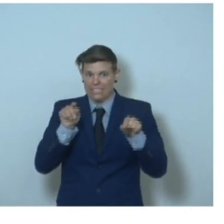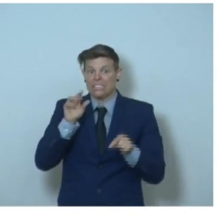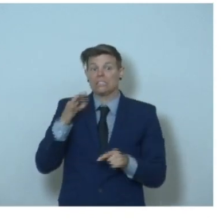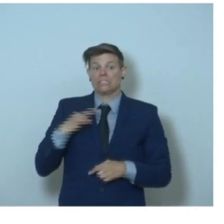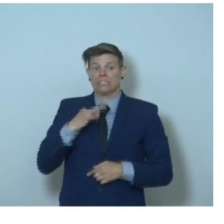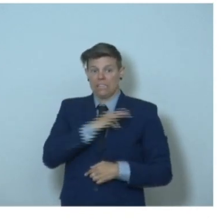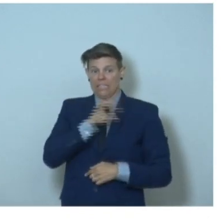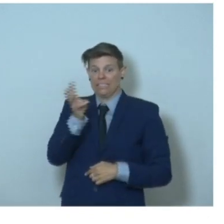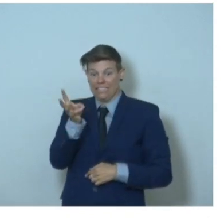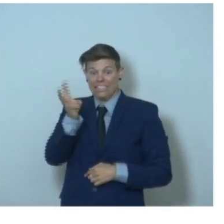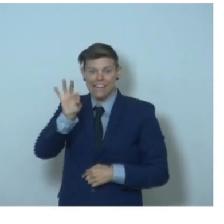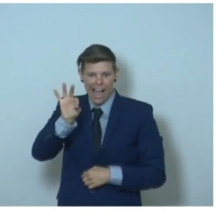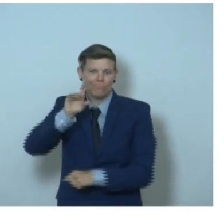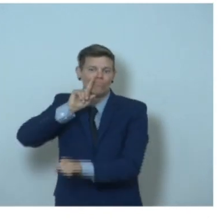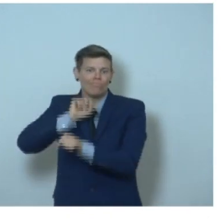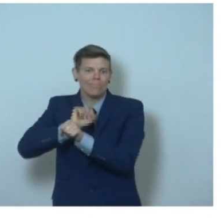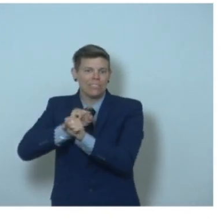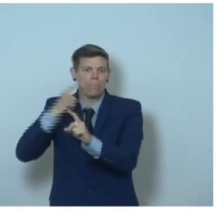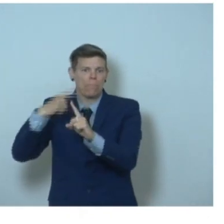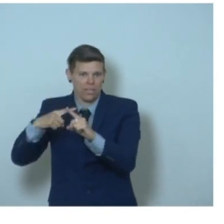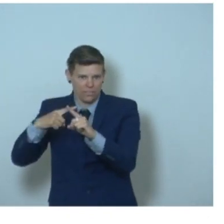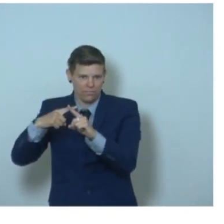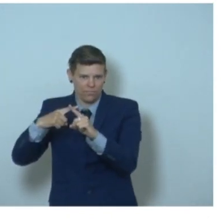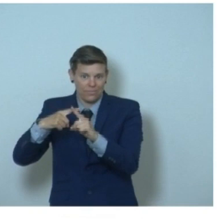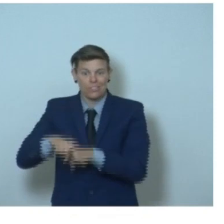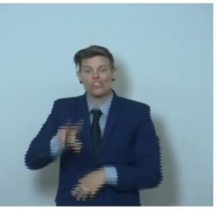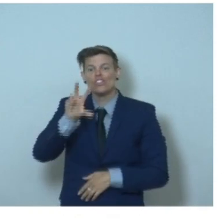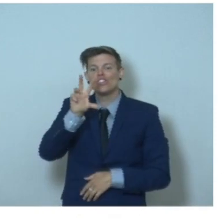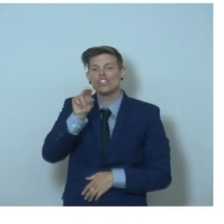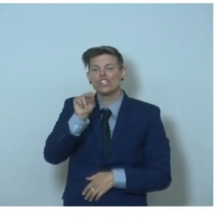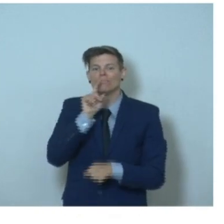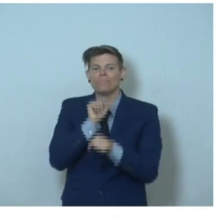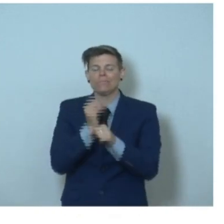30 deaths in assisted livings to date. In nursing homes, we have